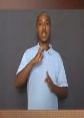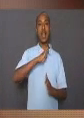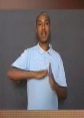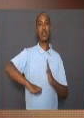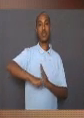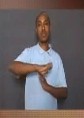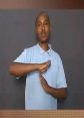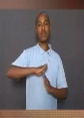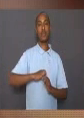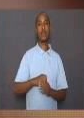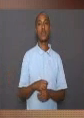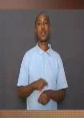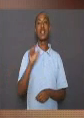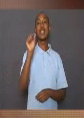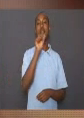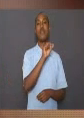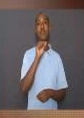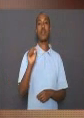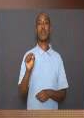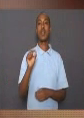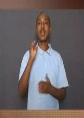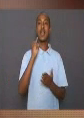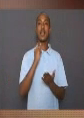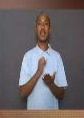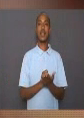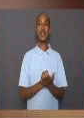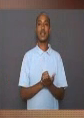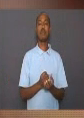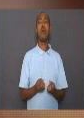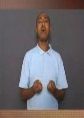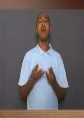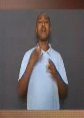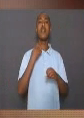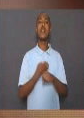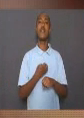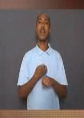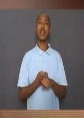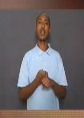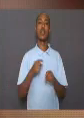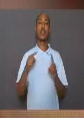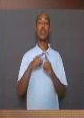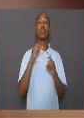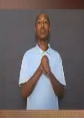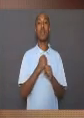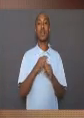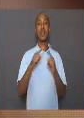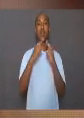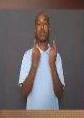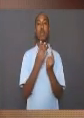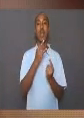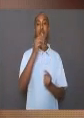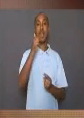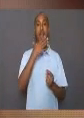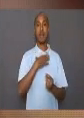electrons. Therefore, it is more difficult to make noble gases